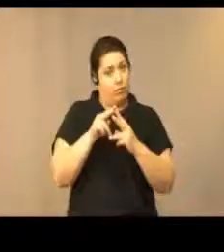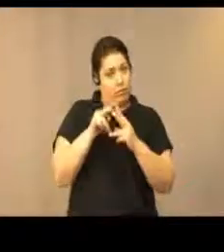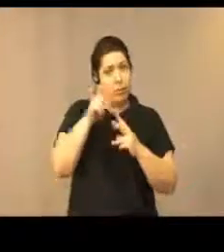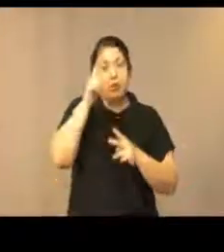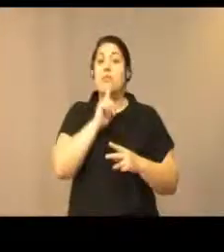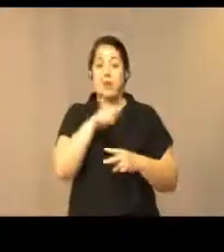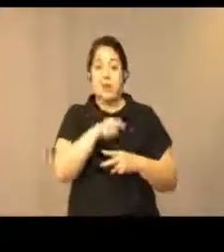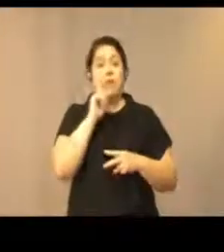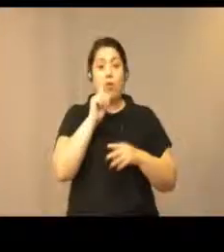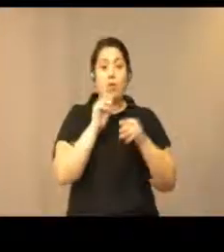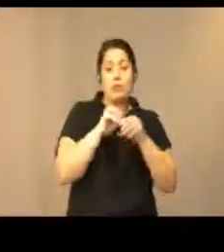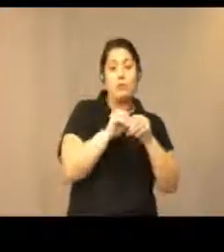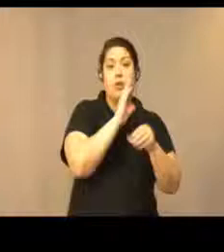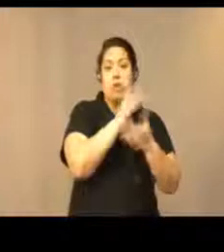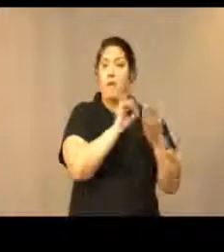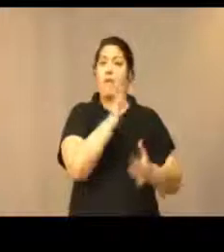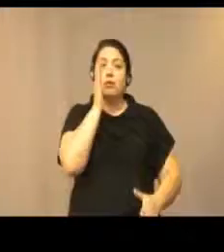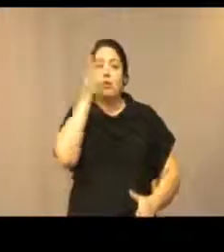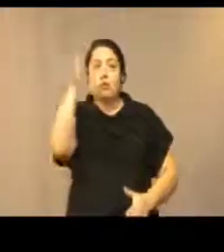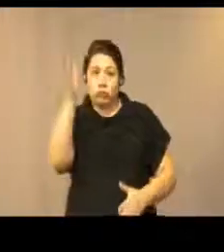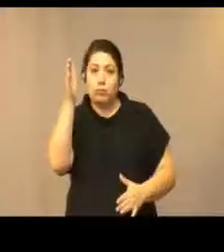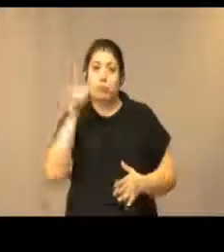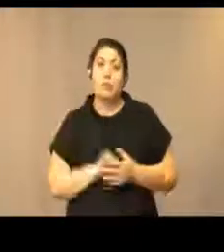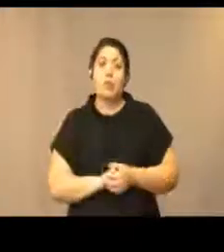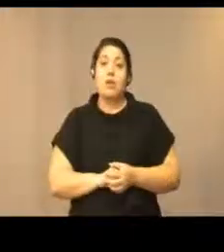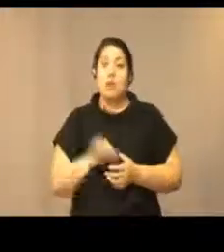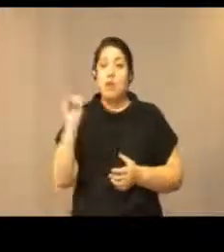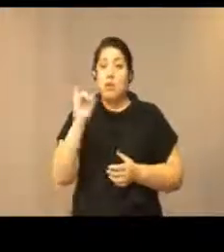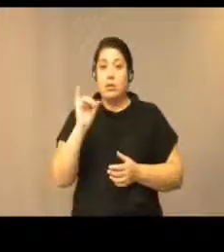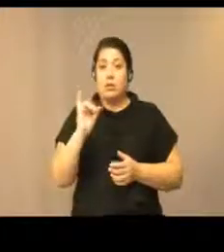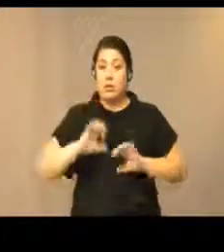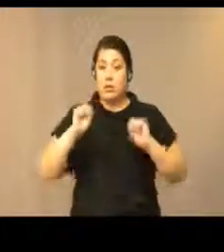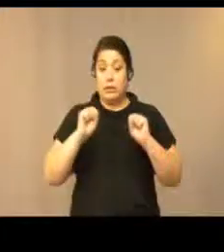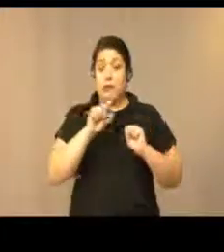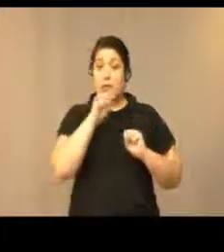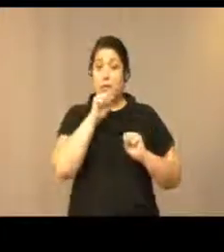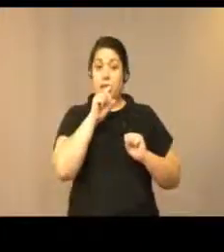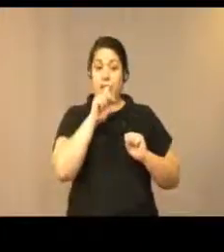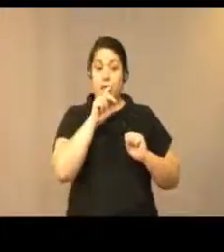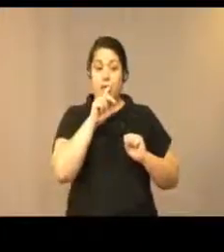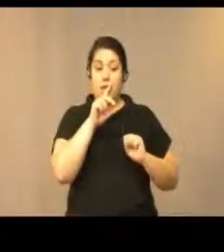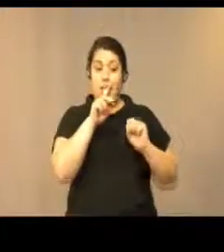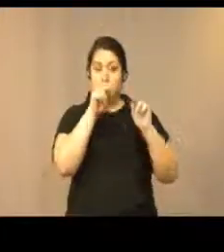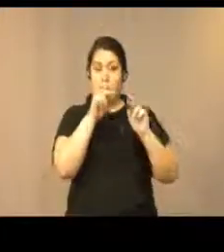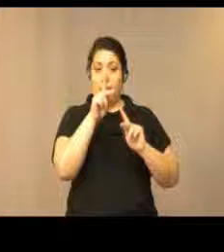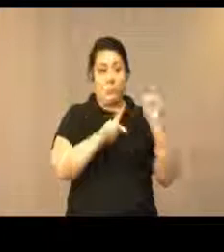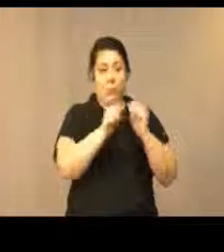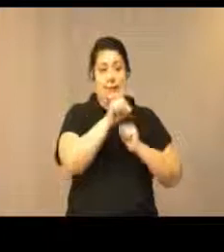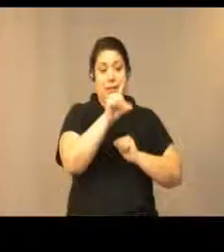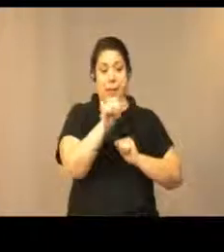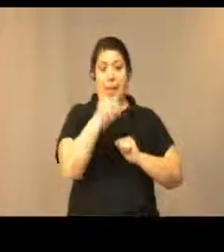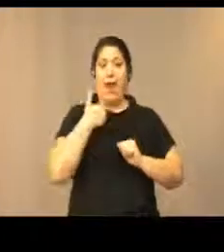for their financial future. We also perform the persons with disability adjudication. So